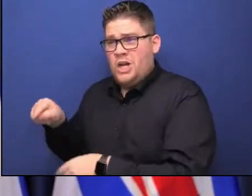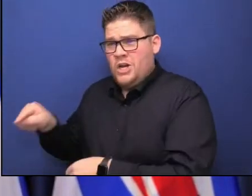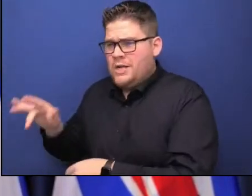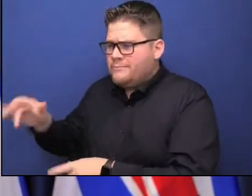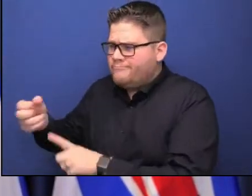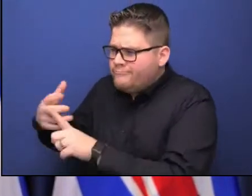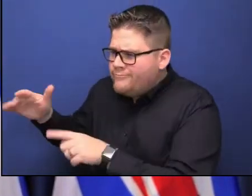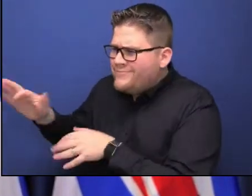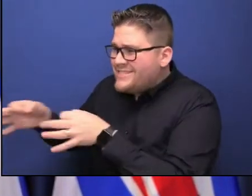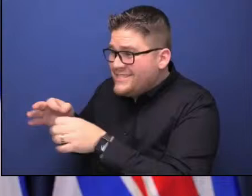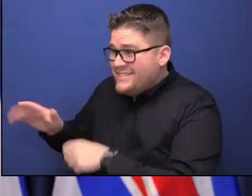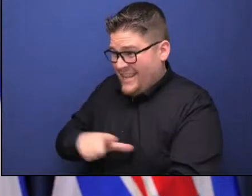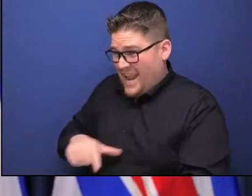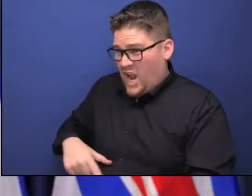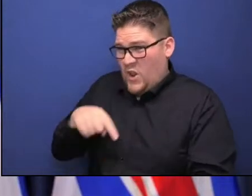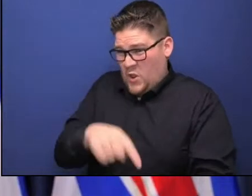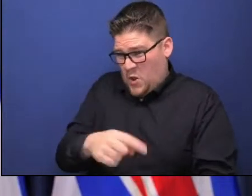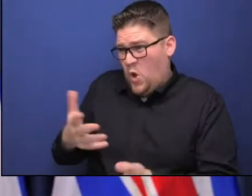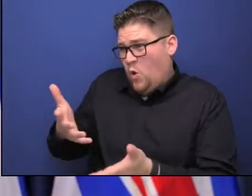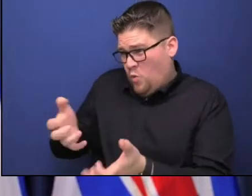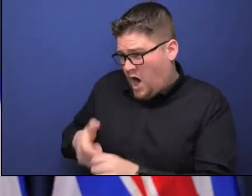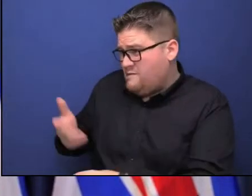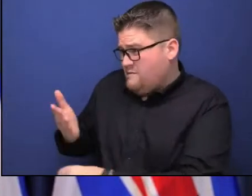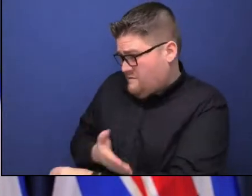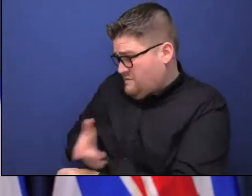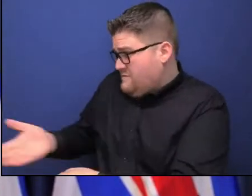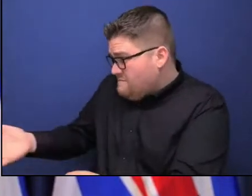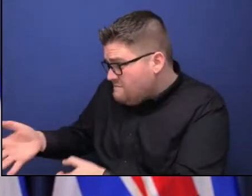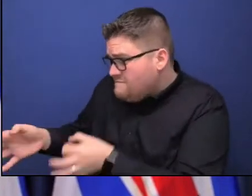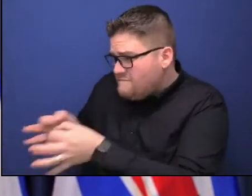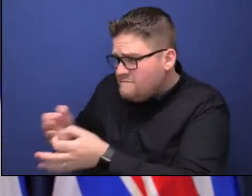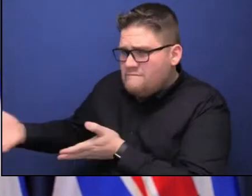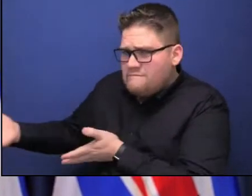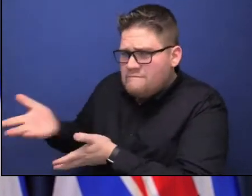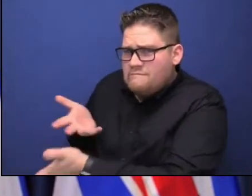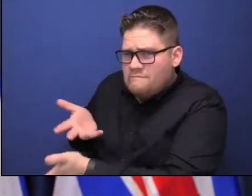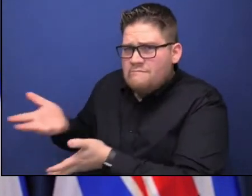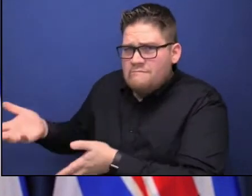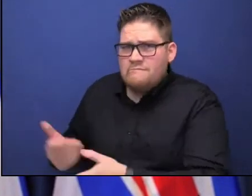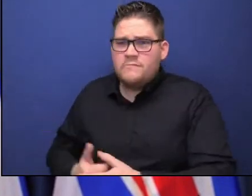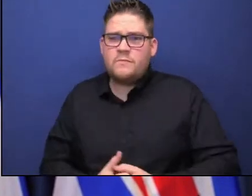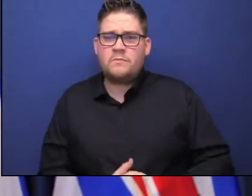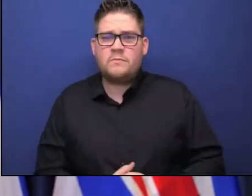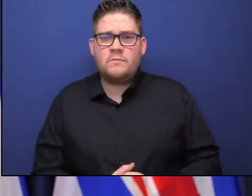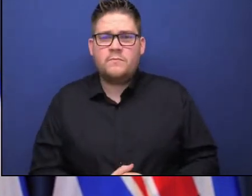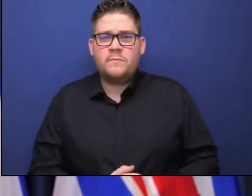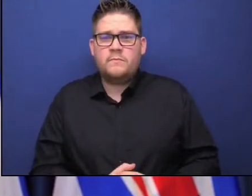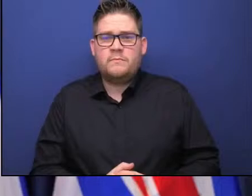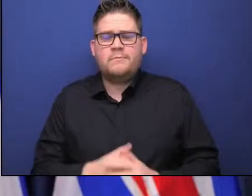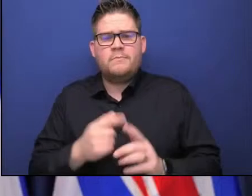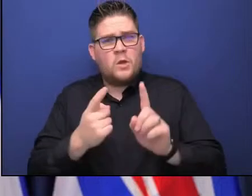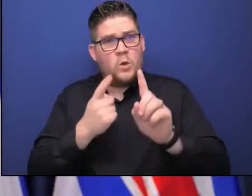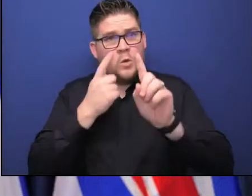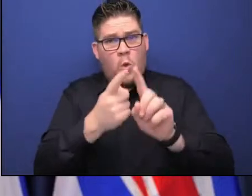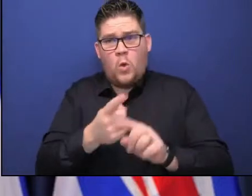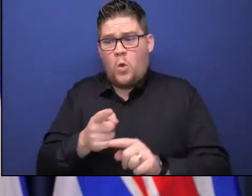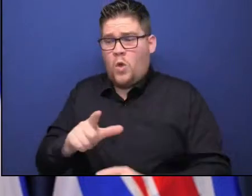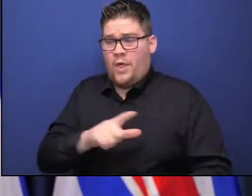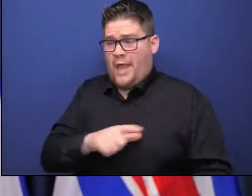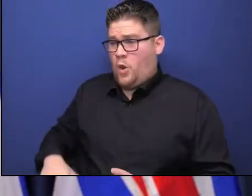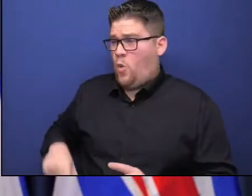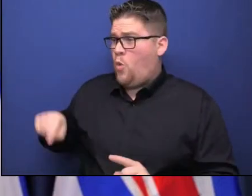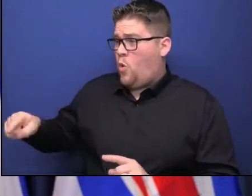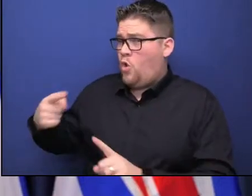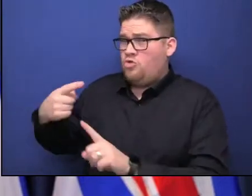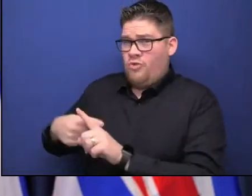make that work. So it's about collaboration. Obviously, if a tenant and a tenant group feels that the renovation is still